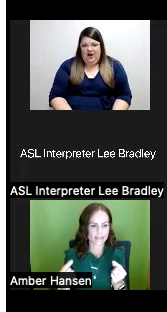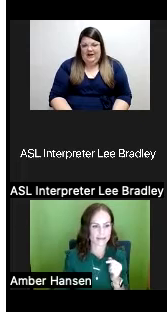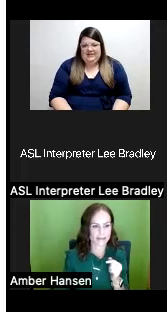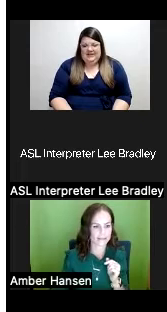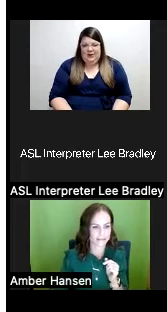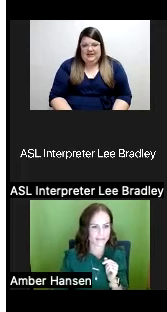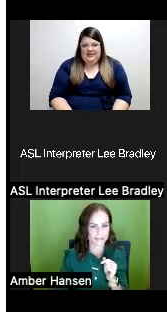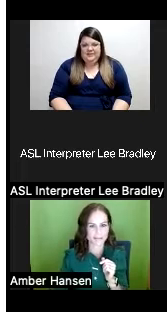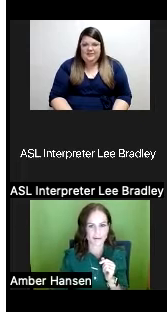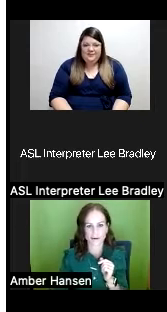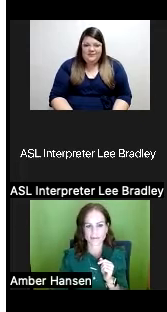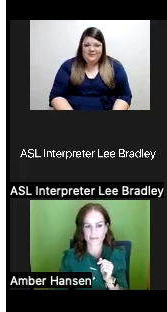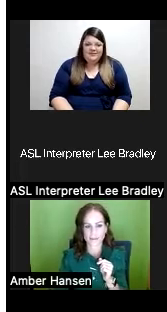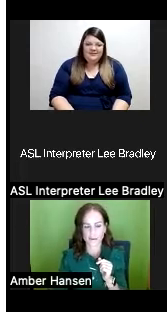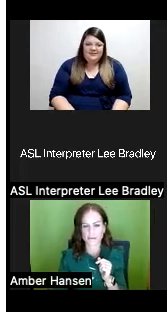All right, let's see how we did.